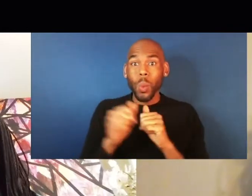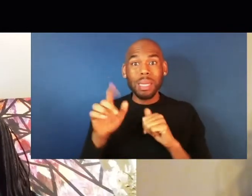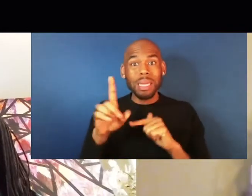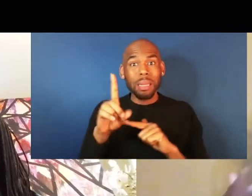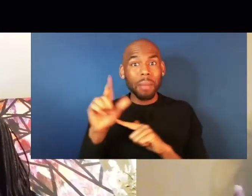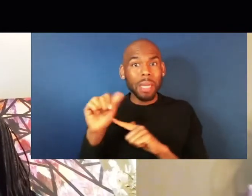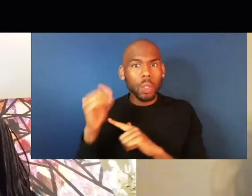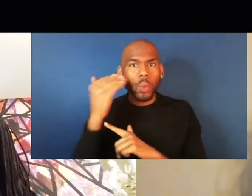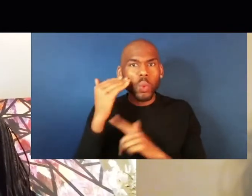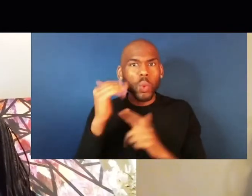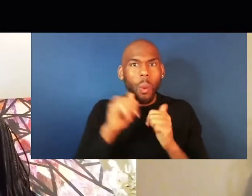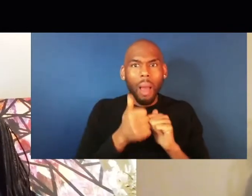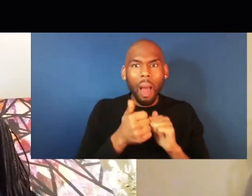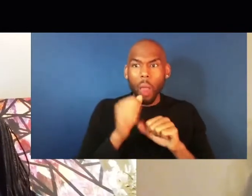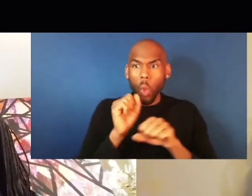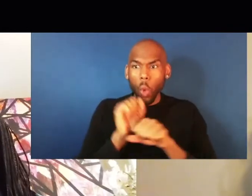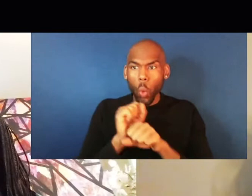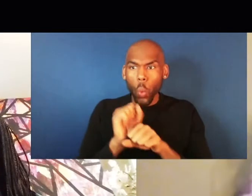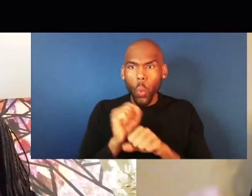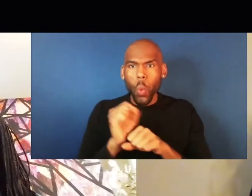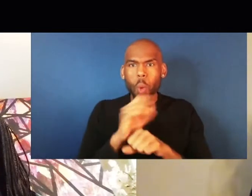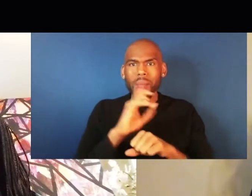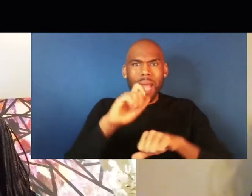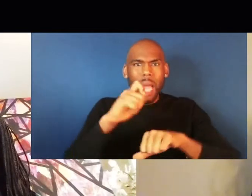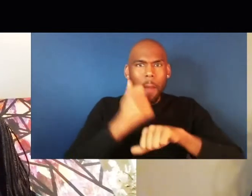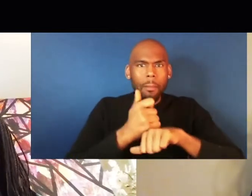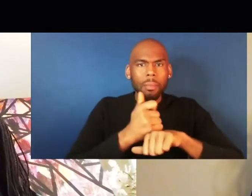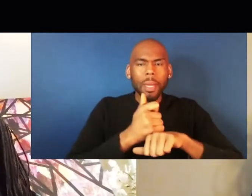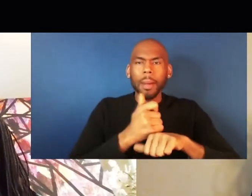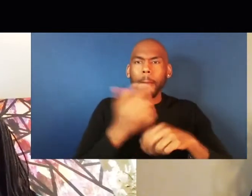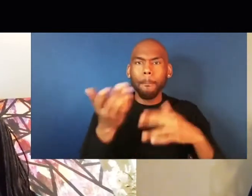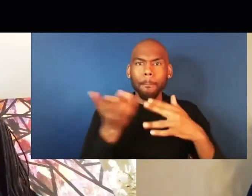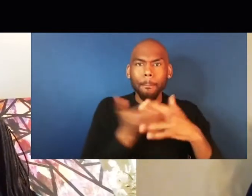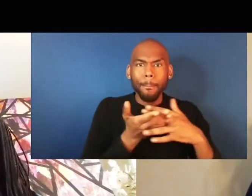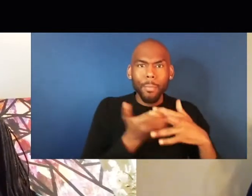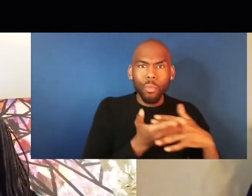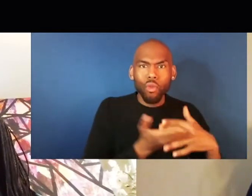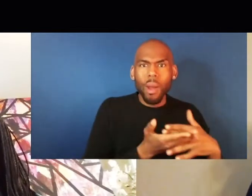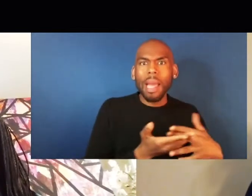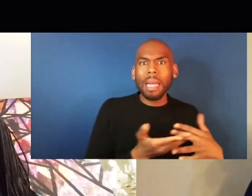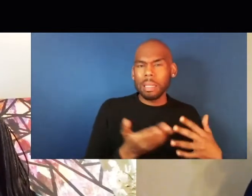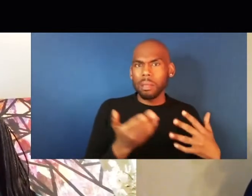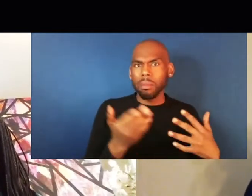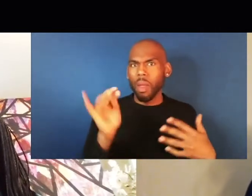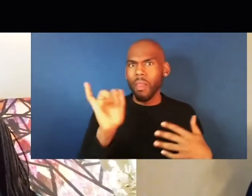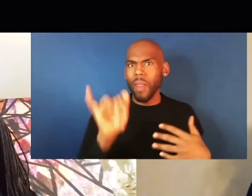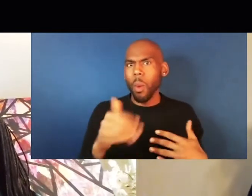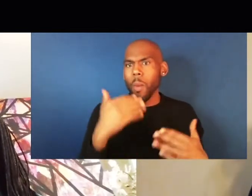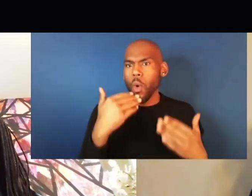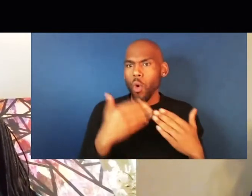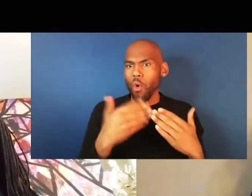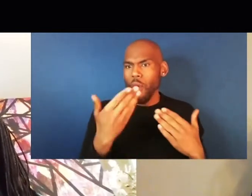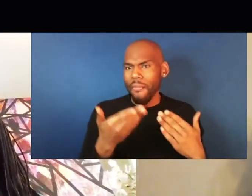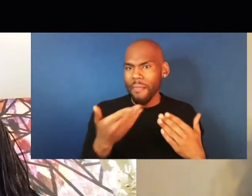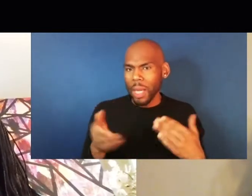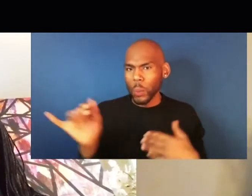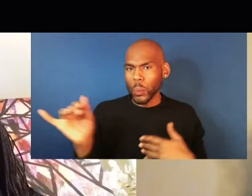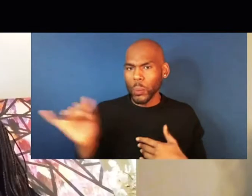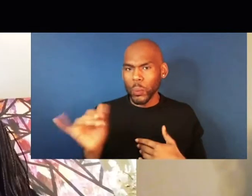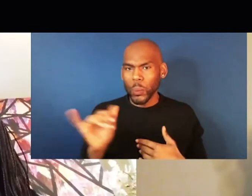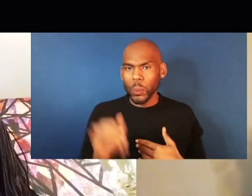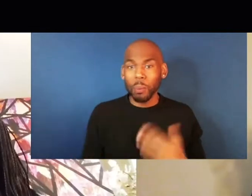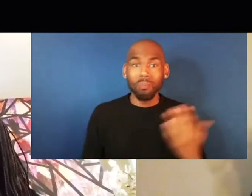know how they work and then implement breaks and stuff, that would also be like a good thing too. Yeah,